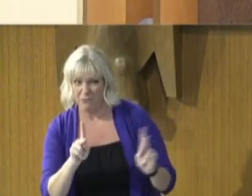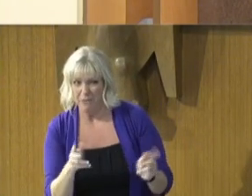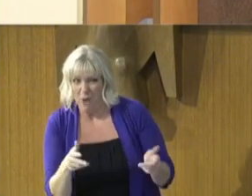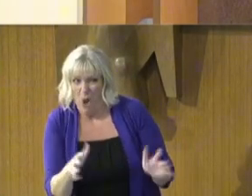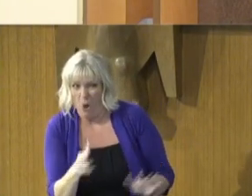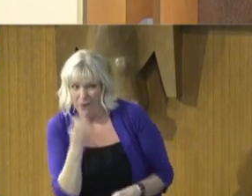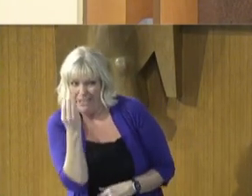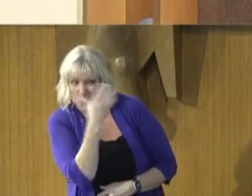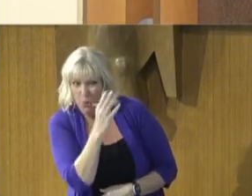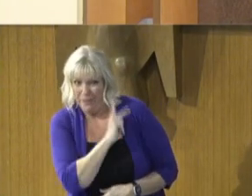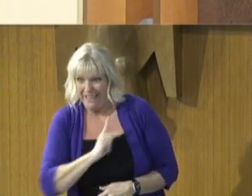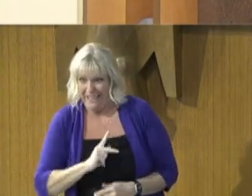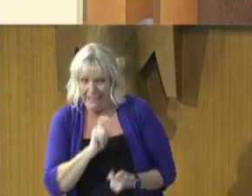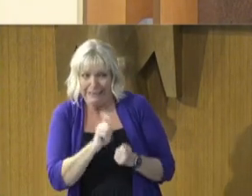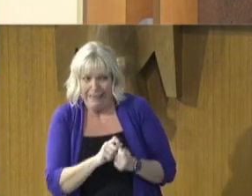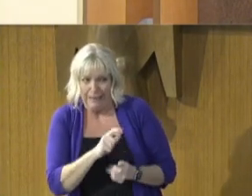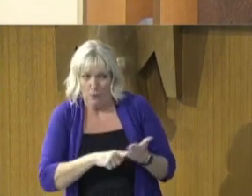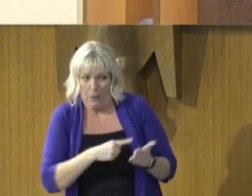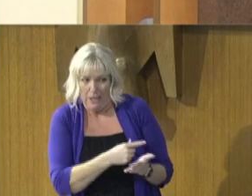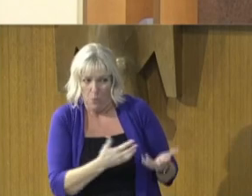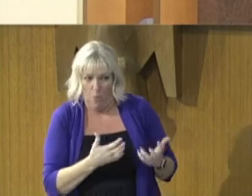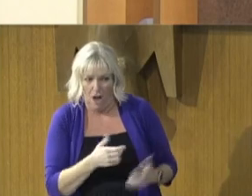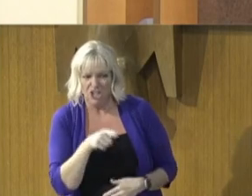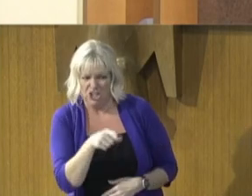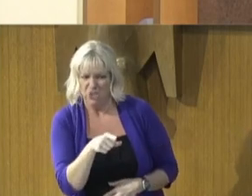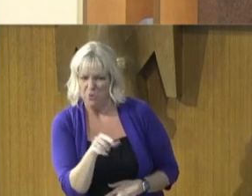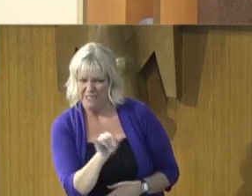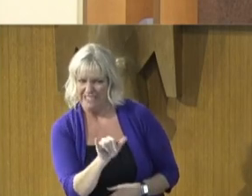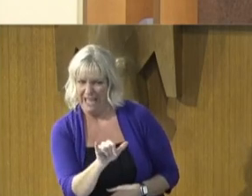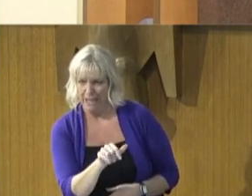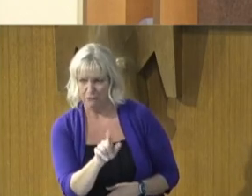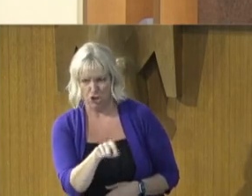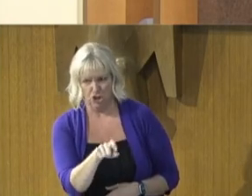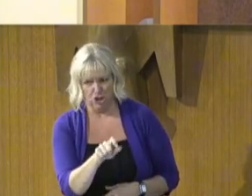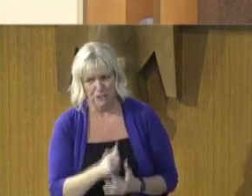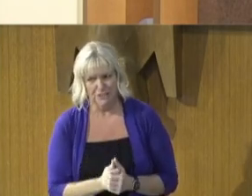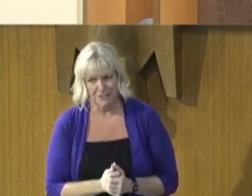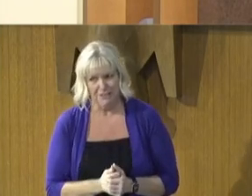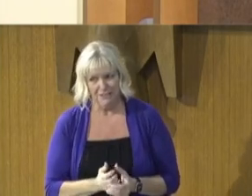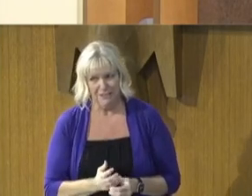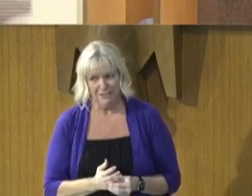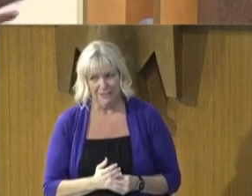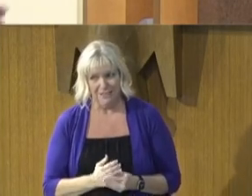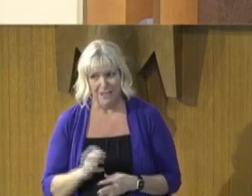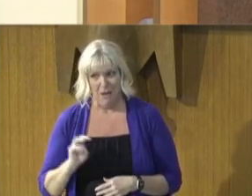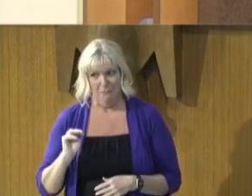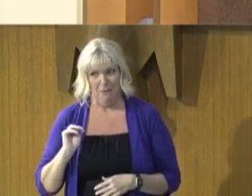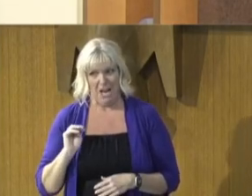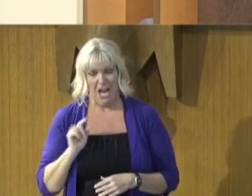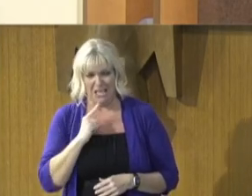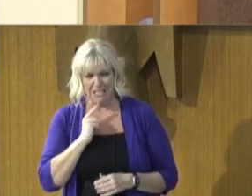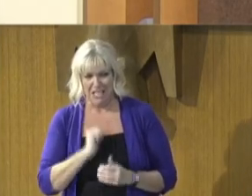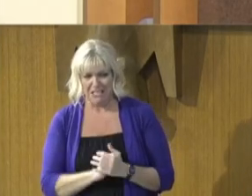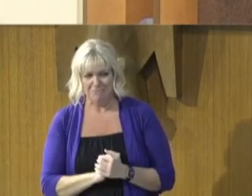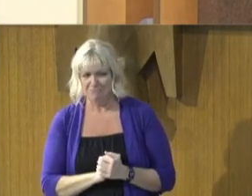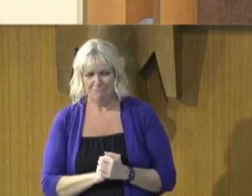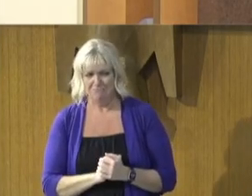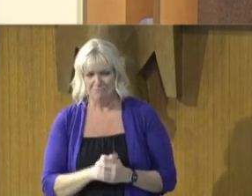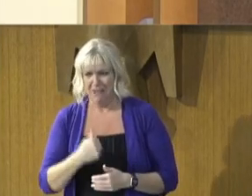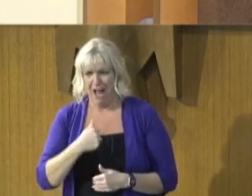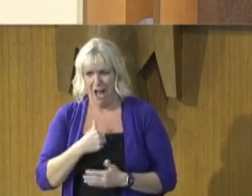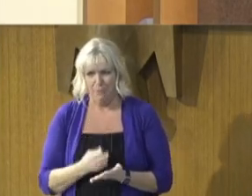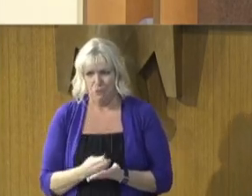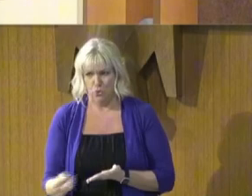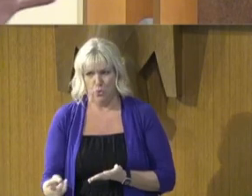king exactly what he wants to hear, and so you better say the same thing." Micaiah insists, though, "I only speak the